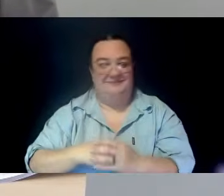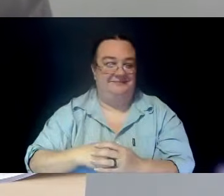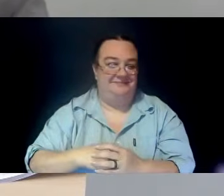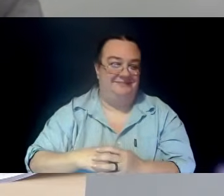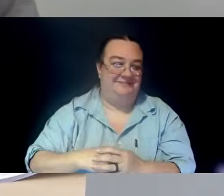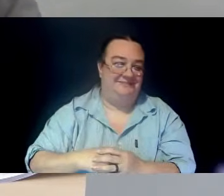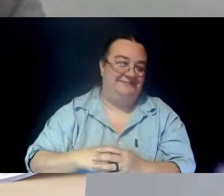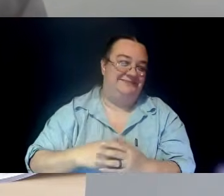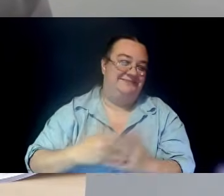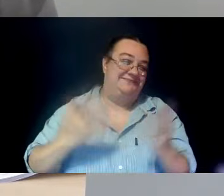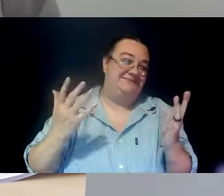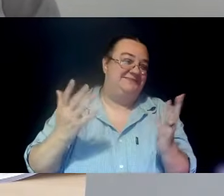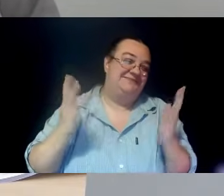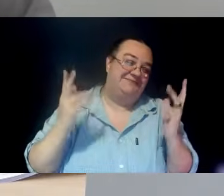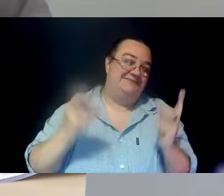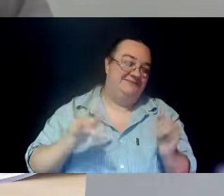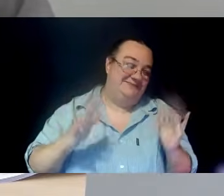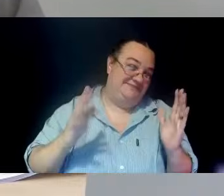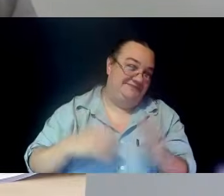hey,